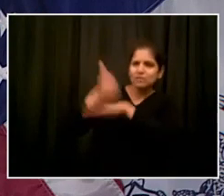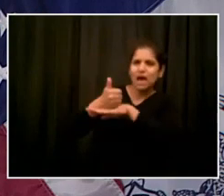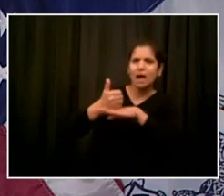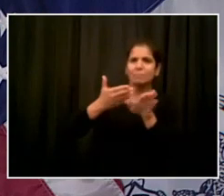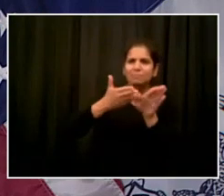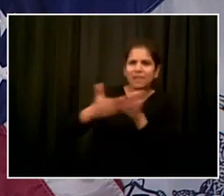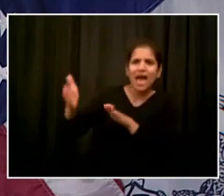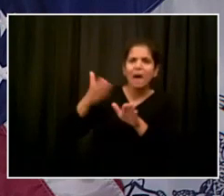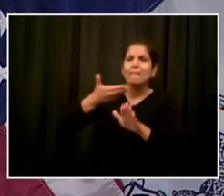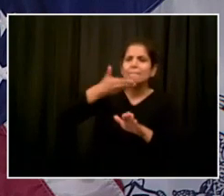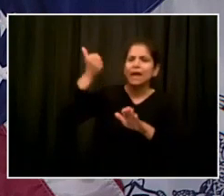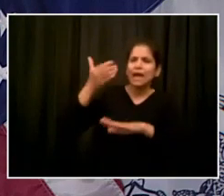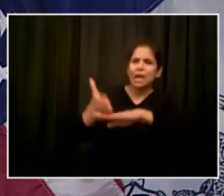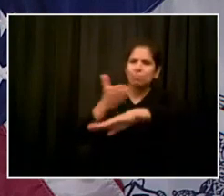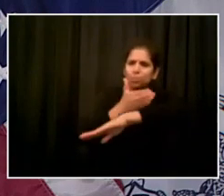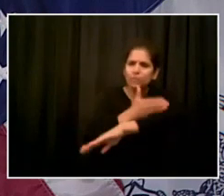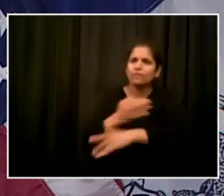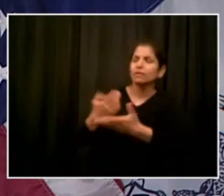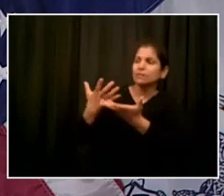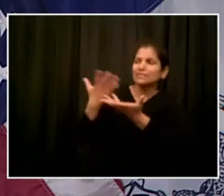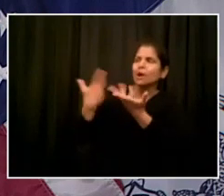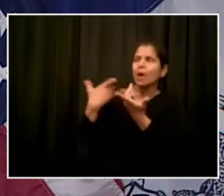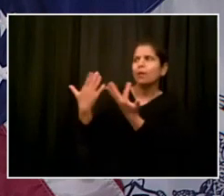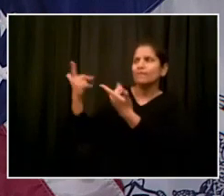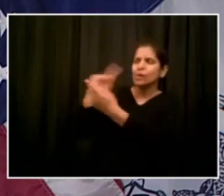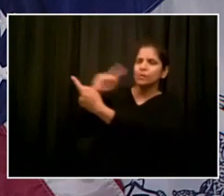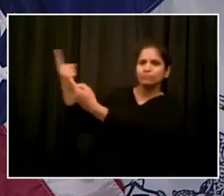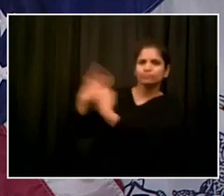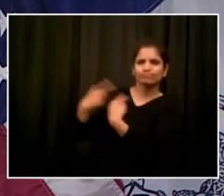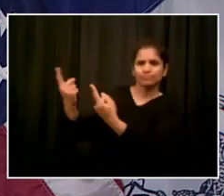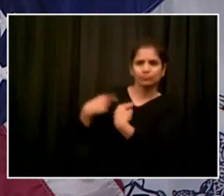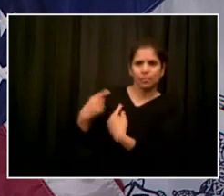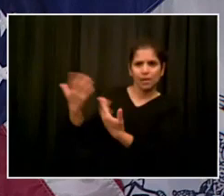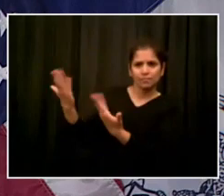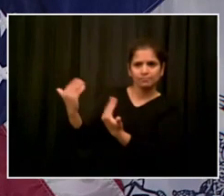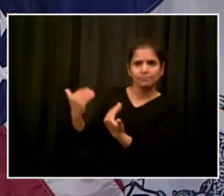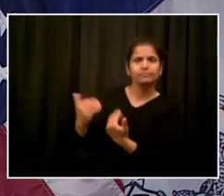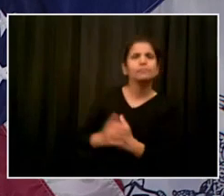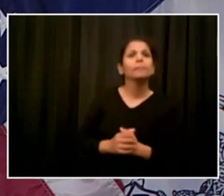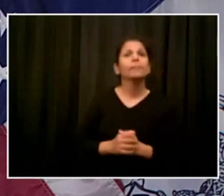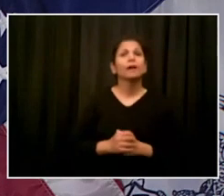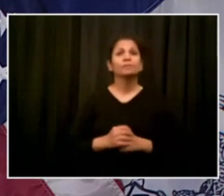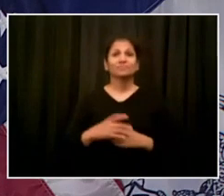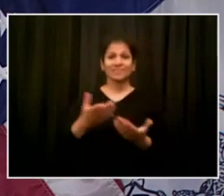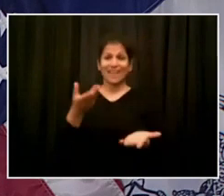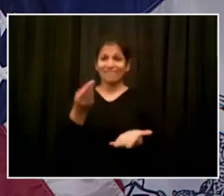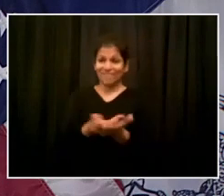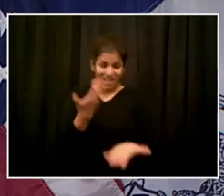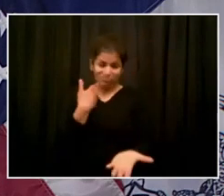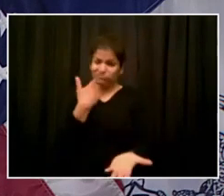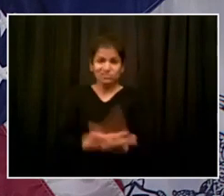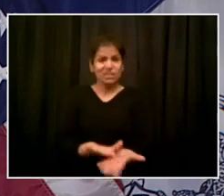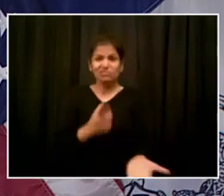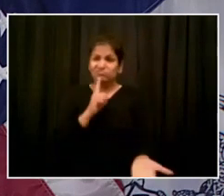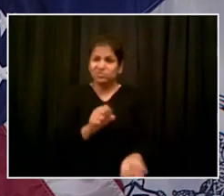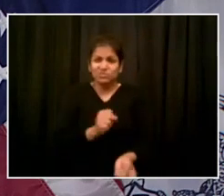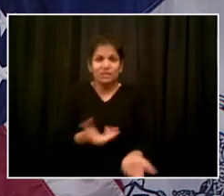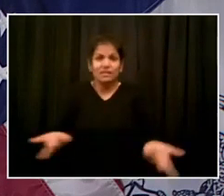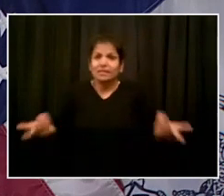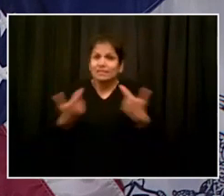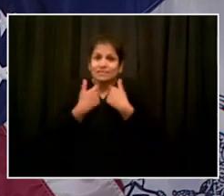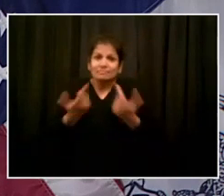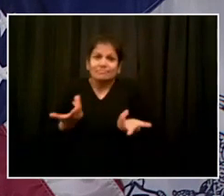get around. But the fact is, if that's not something people are comfortable doing and they have an option of driving, they're going to